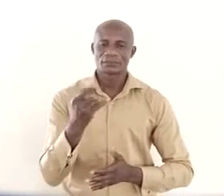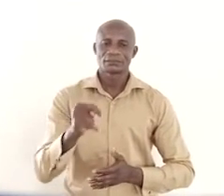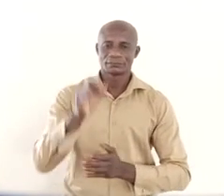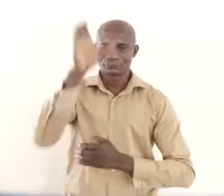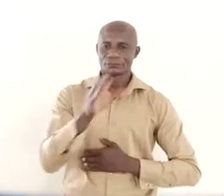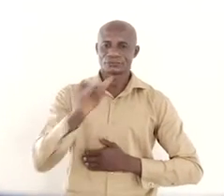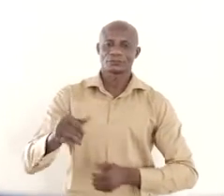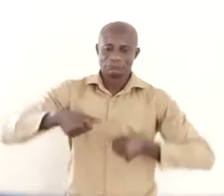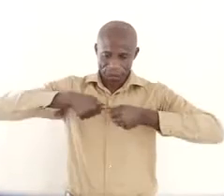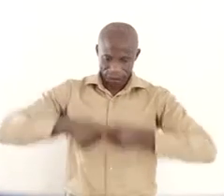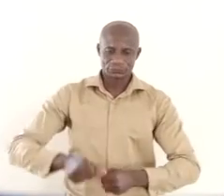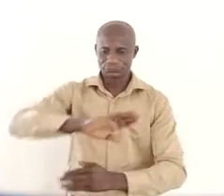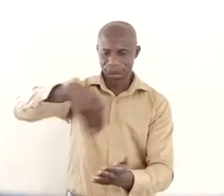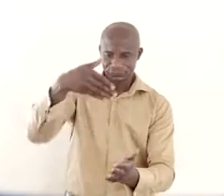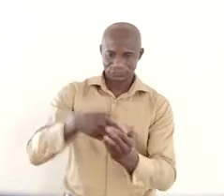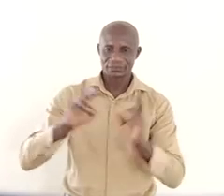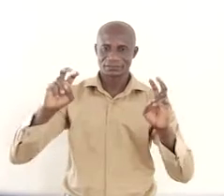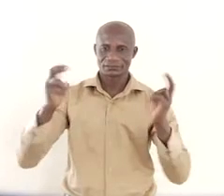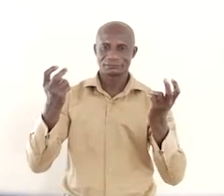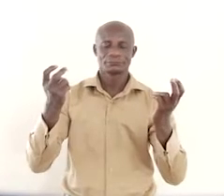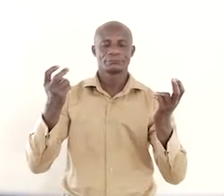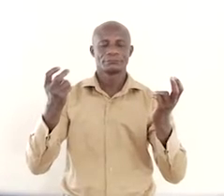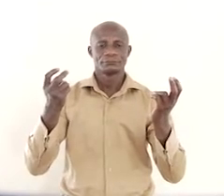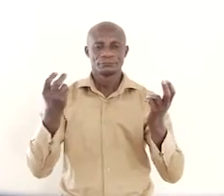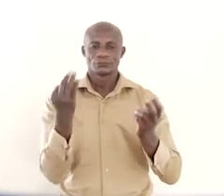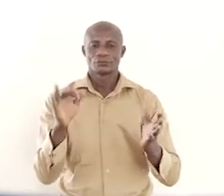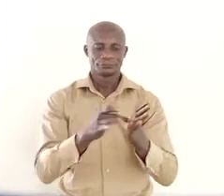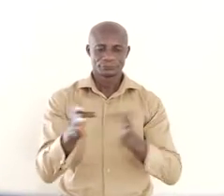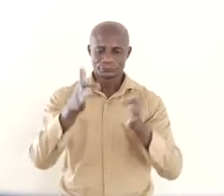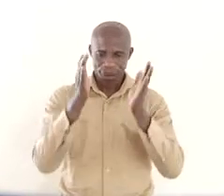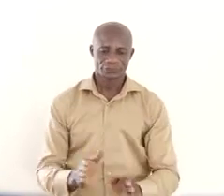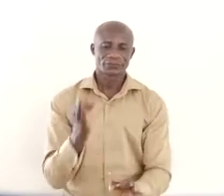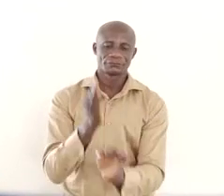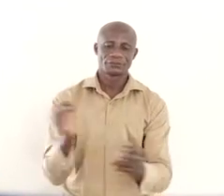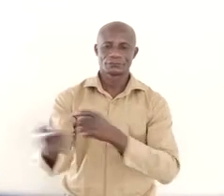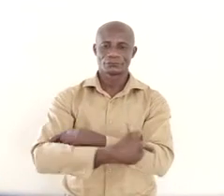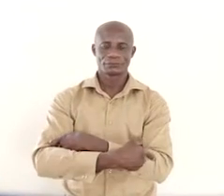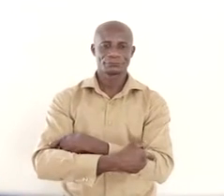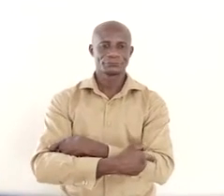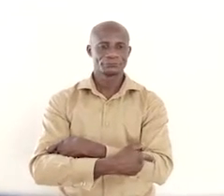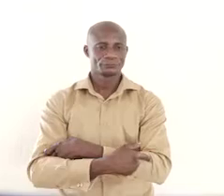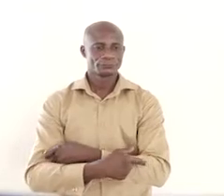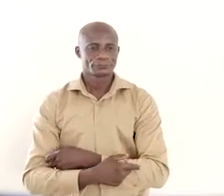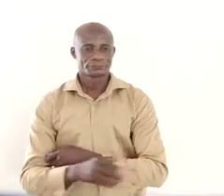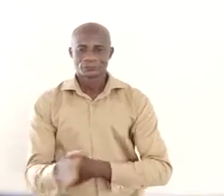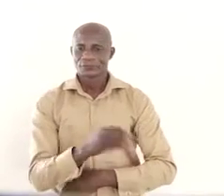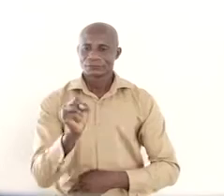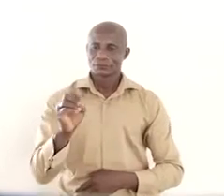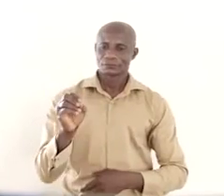why the cross still remains the central theme, the central symbol of the Christian faith today. So Jesus